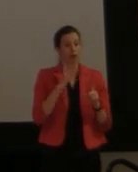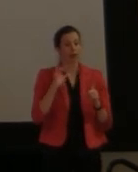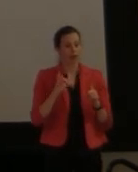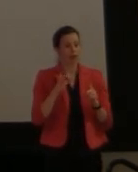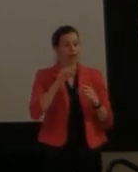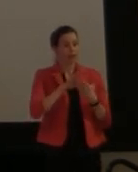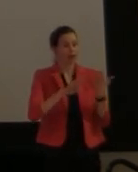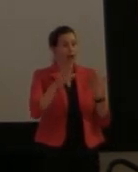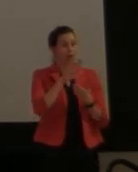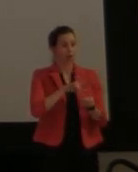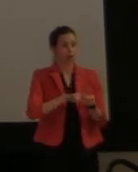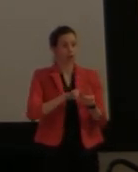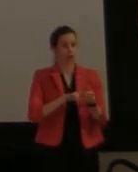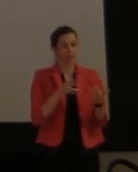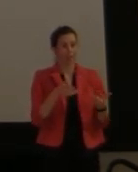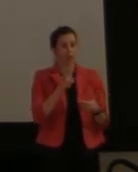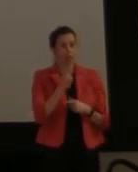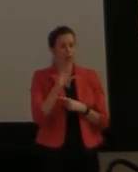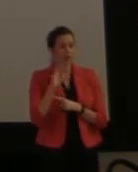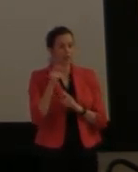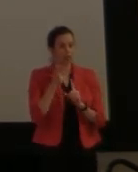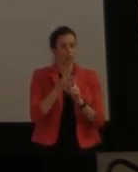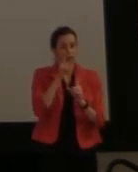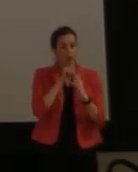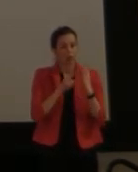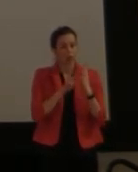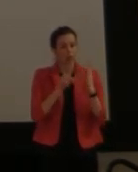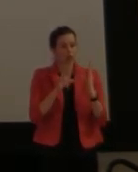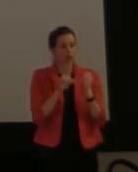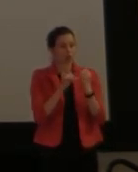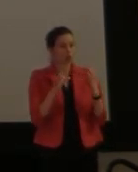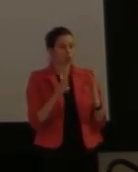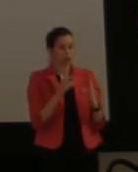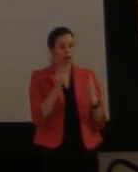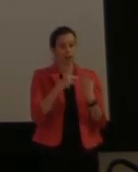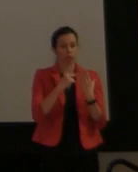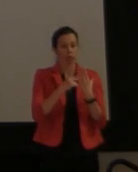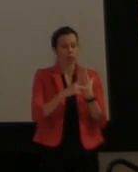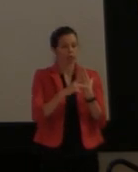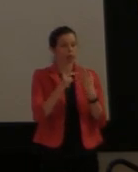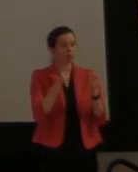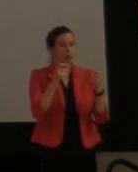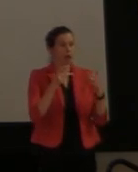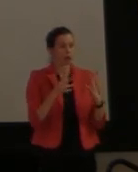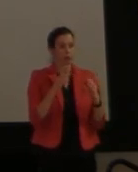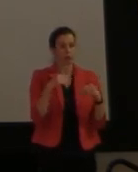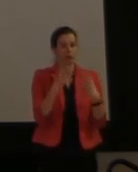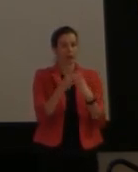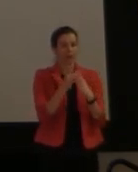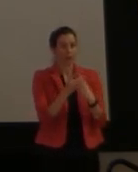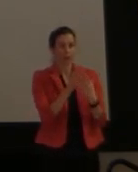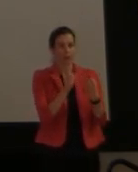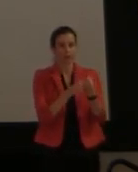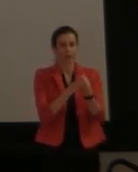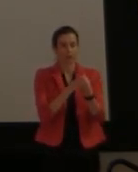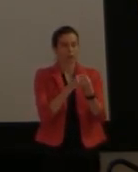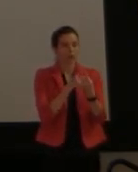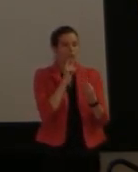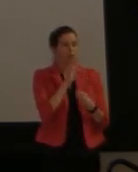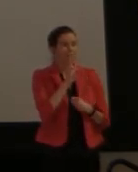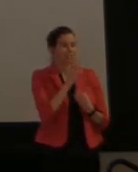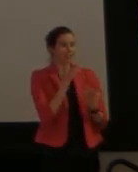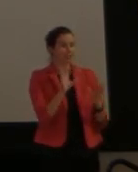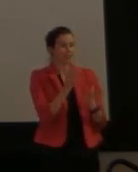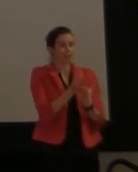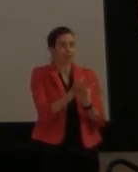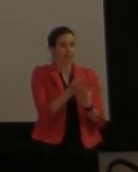of Nursing at UC, where she was the Research Associate and Program Director, providing leadership and support on 6 funded